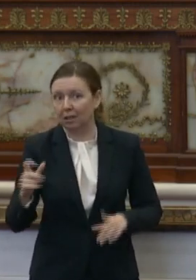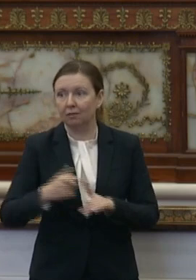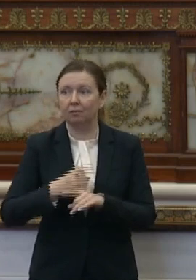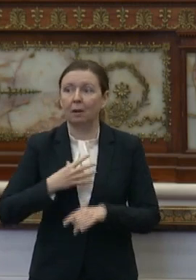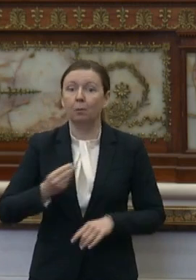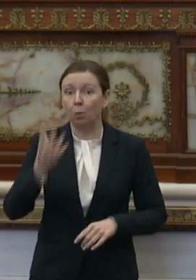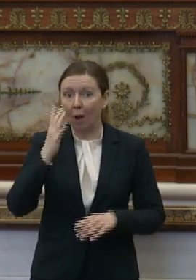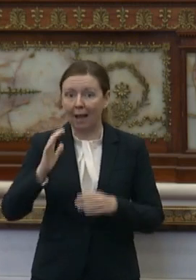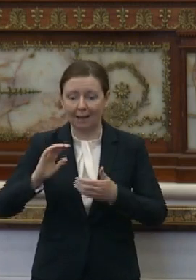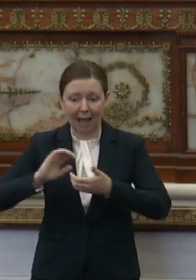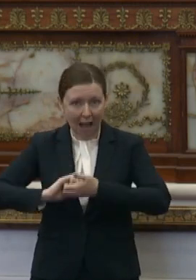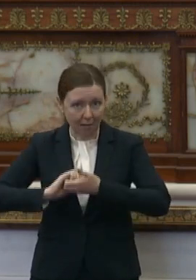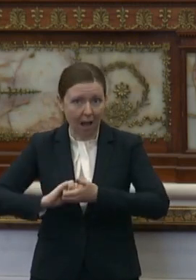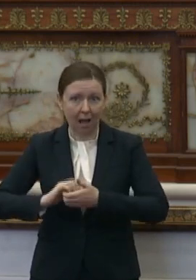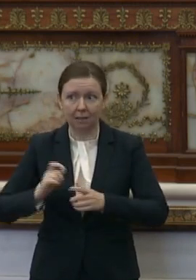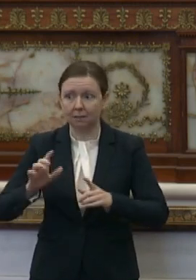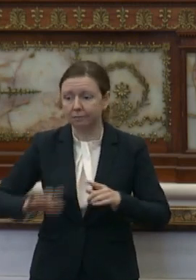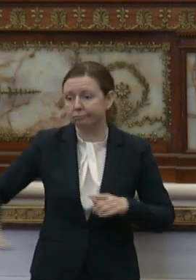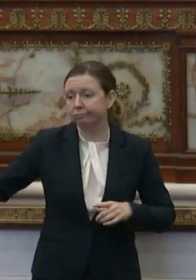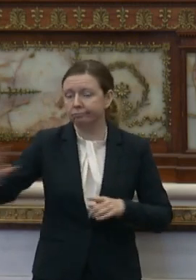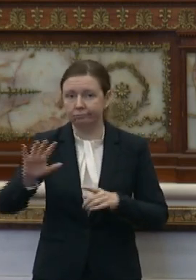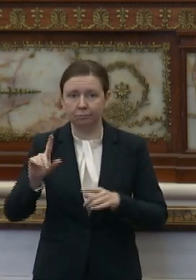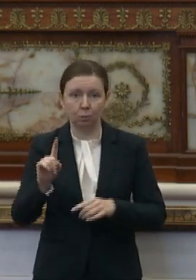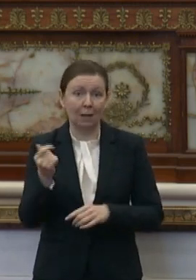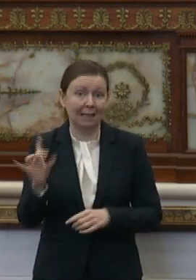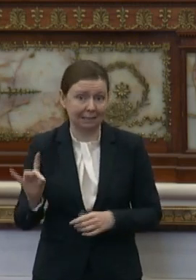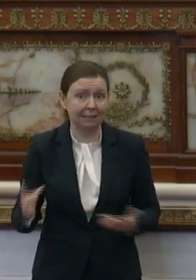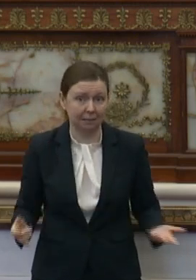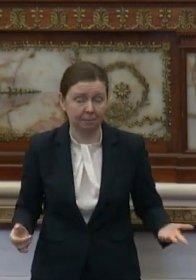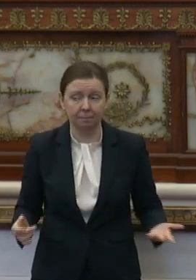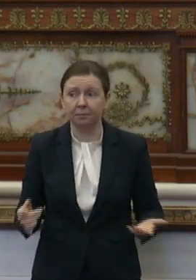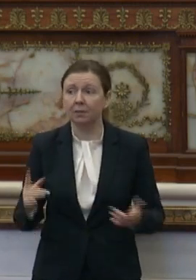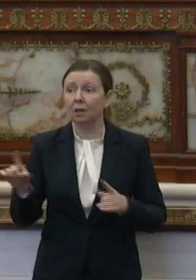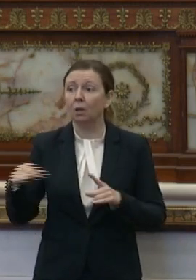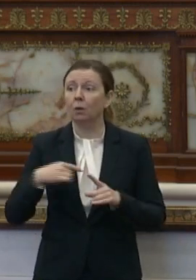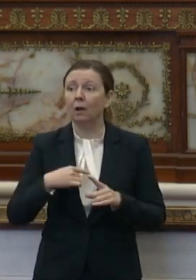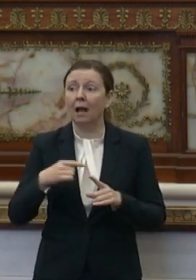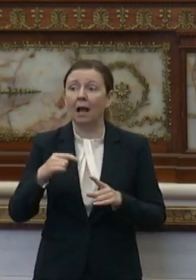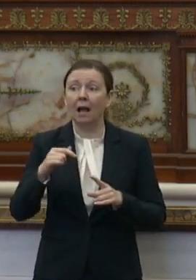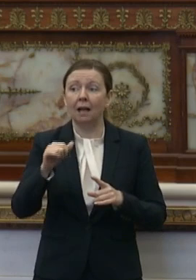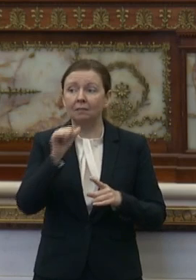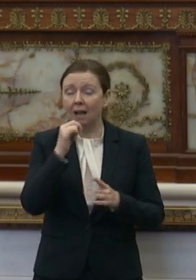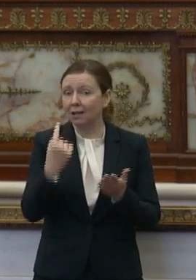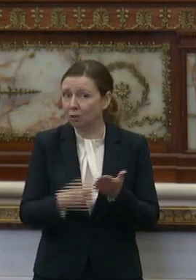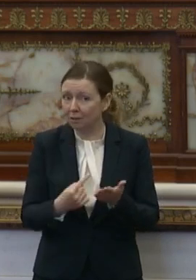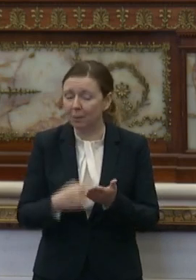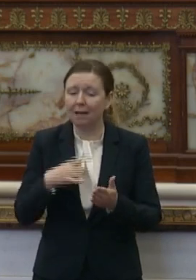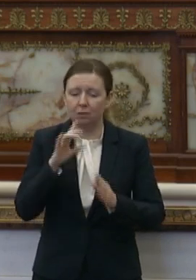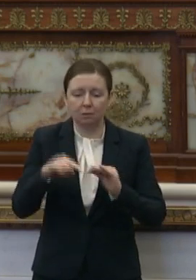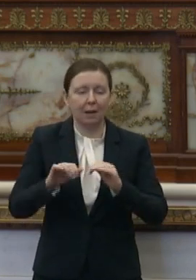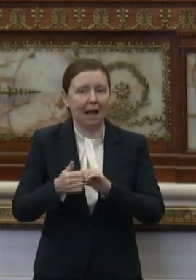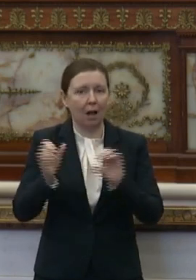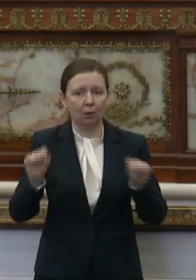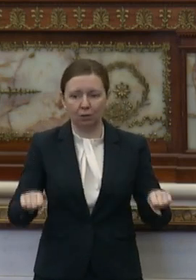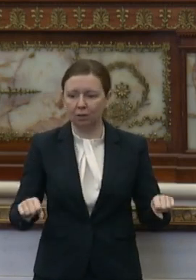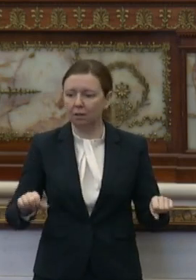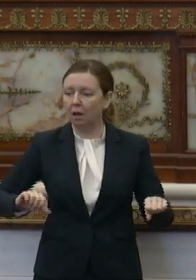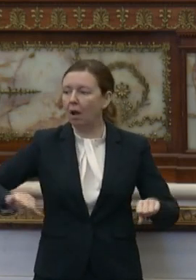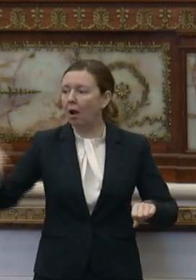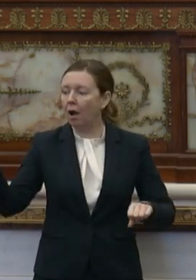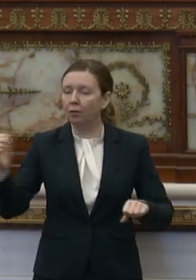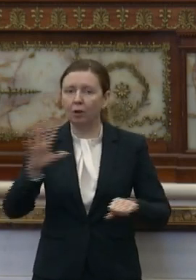white allies across Highway 118. And so what I've not talked about, and I talked about how he was able to bring